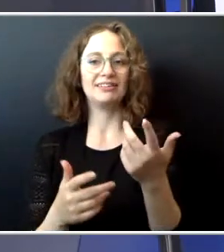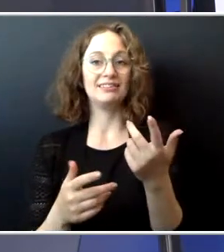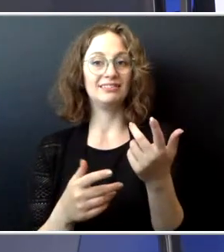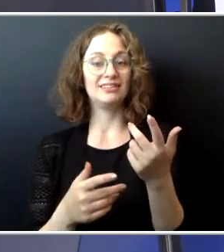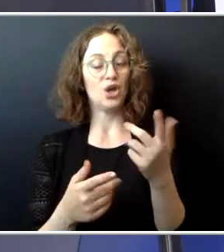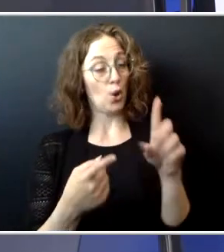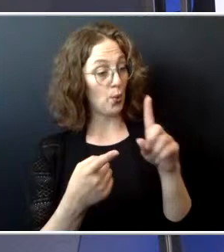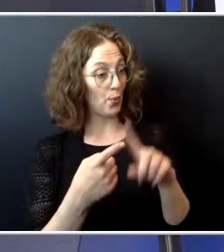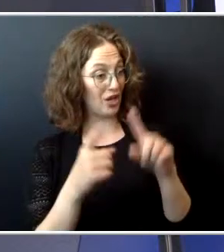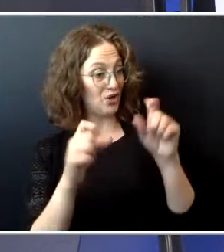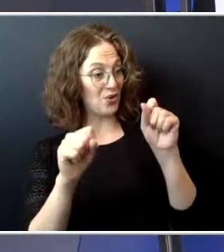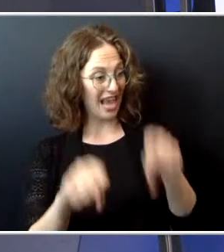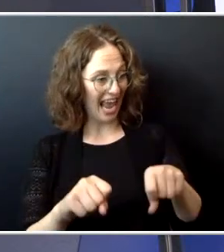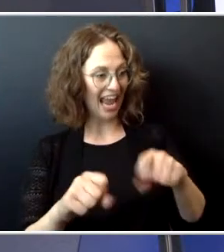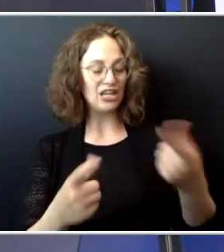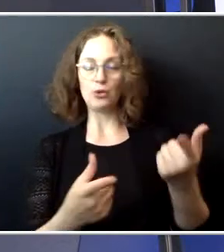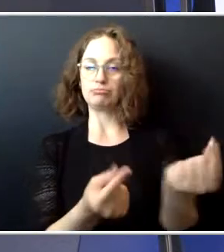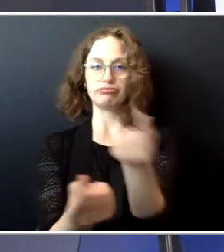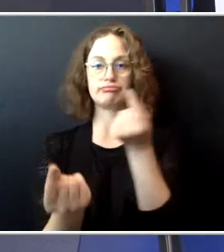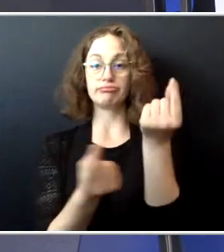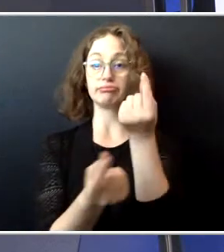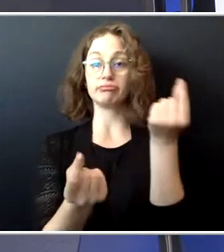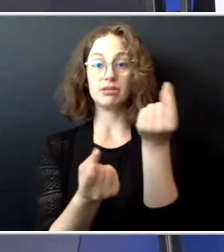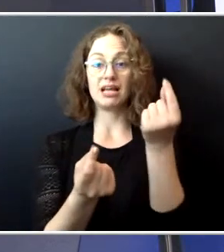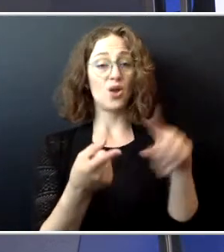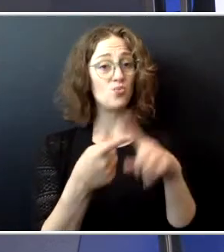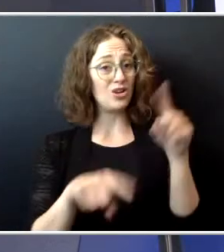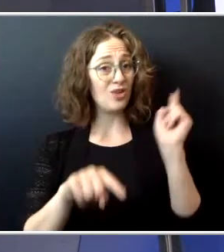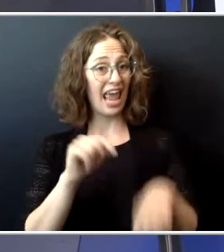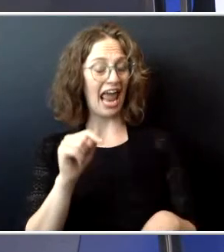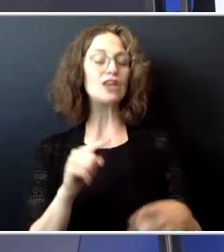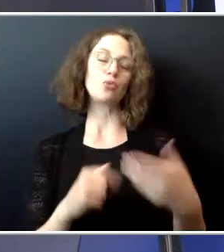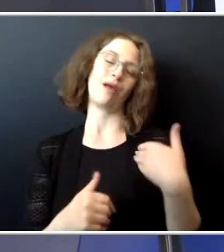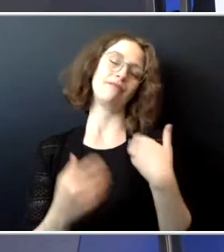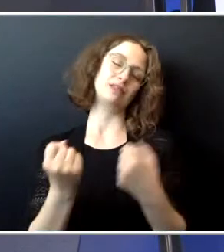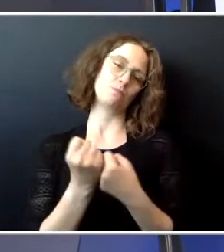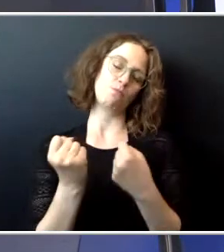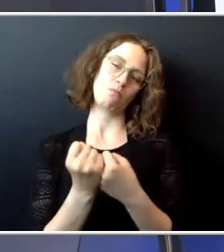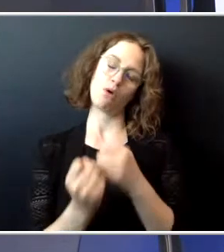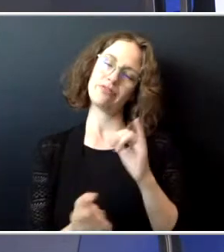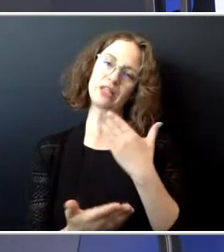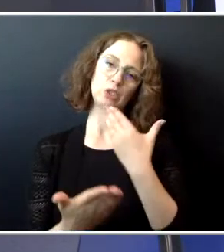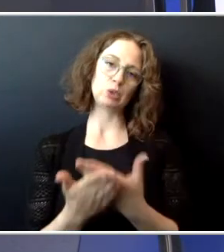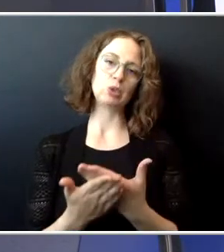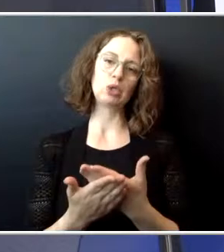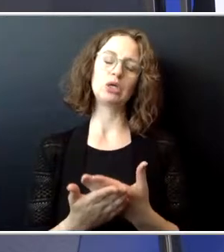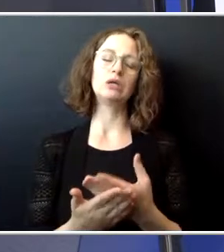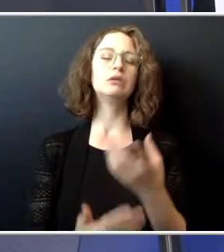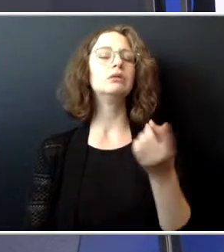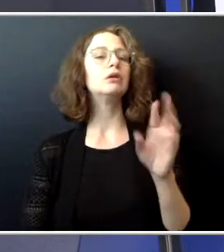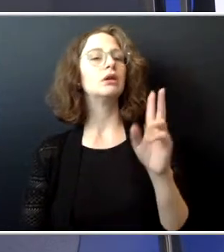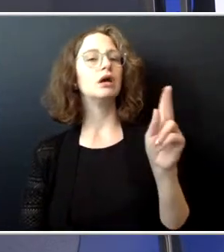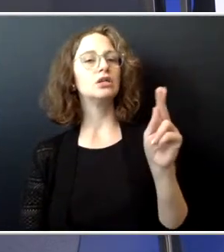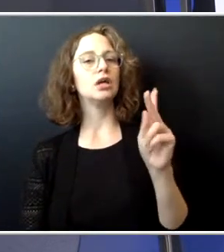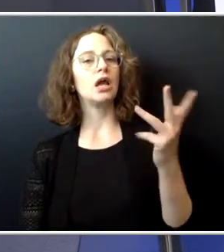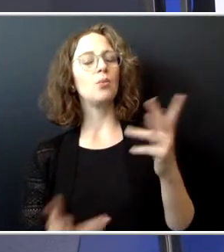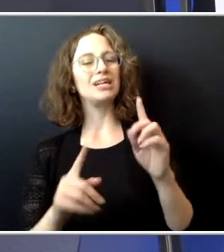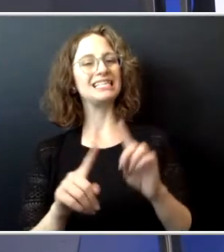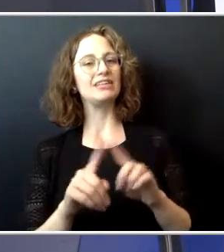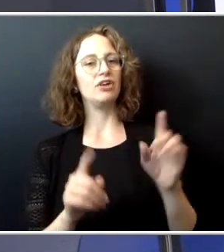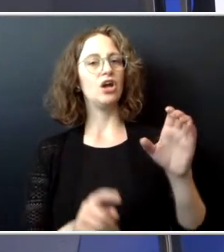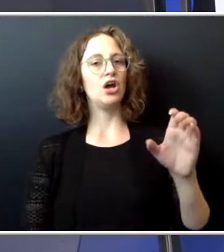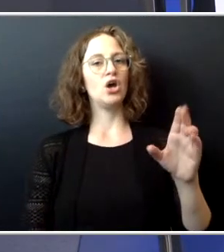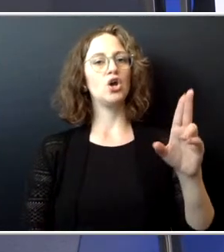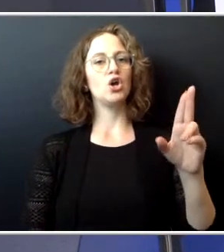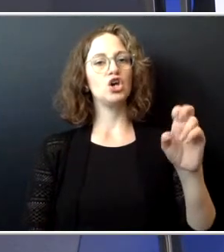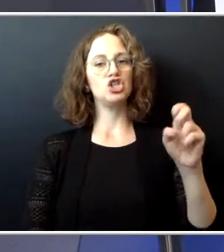there to help, it sounds like. So Yeah. that's really good. That's So, good. yeah. Dr. K, what's the difference? There's Cushing's disease and then Right, Cushing's syndrome.